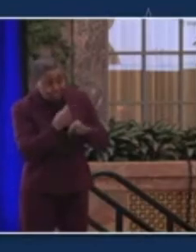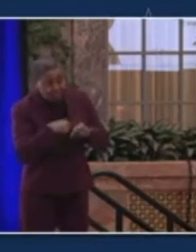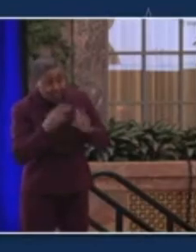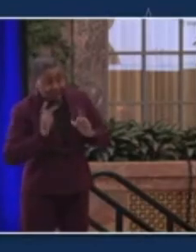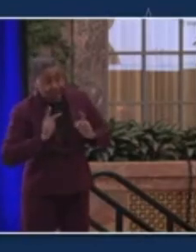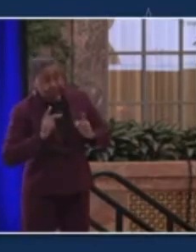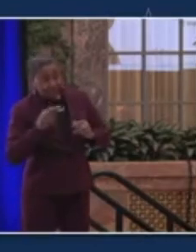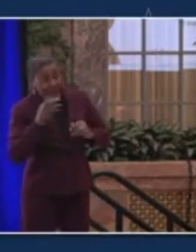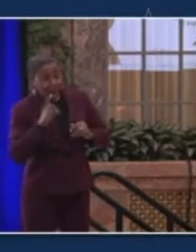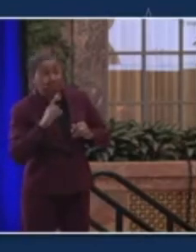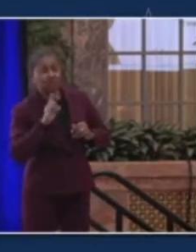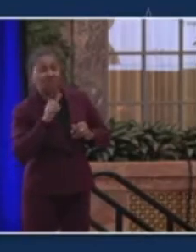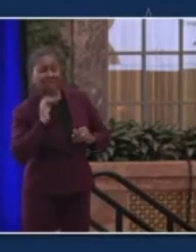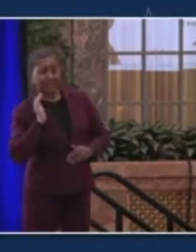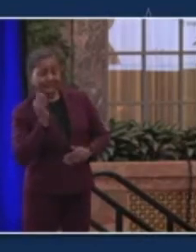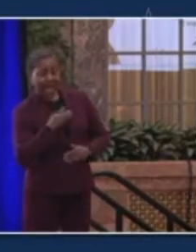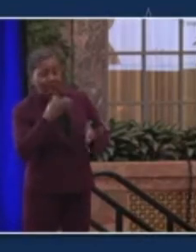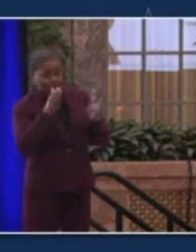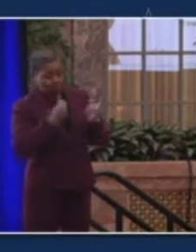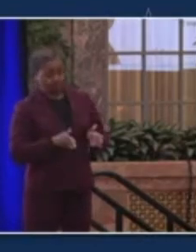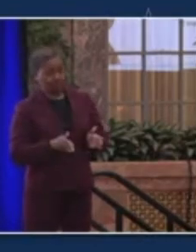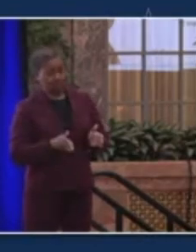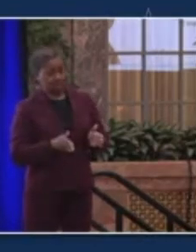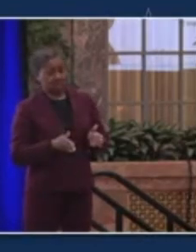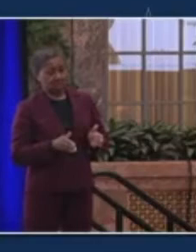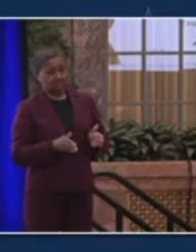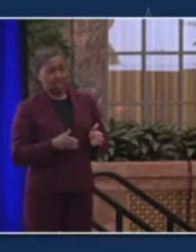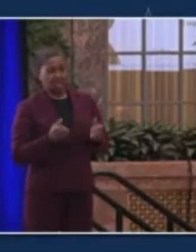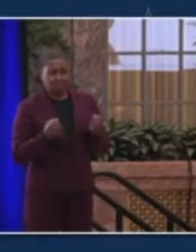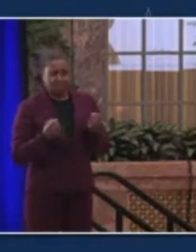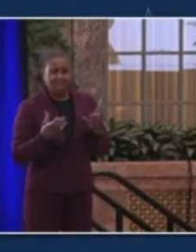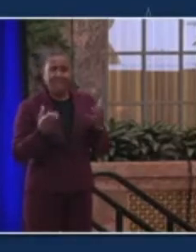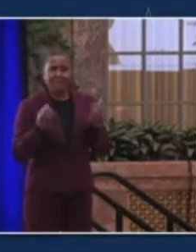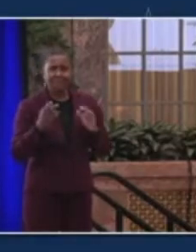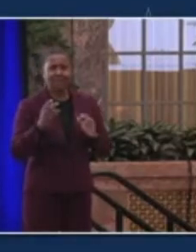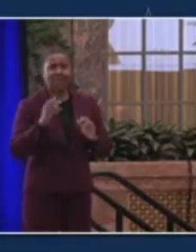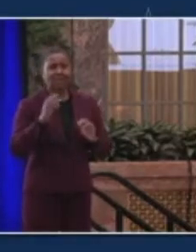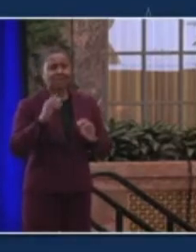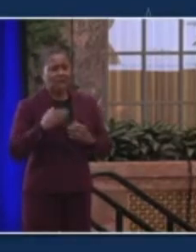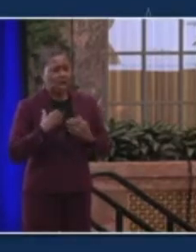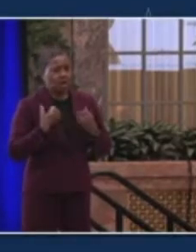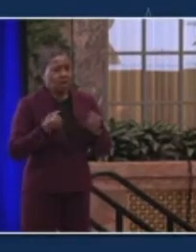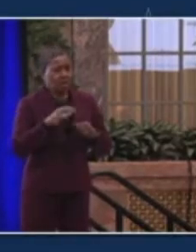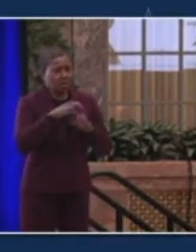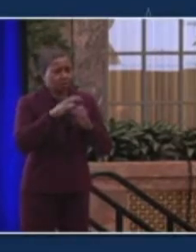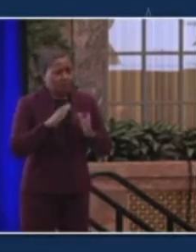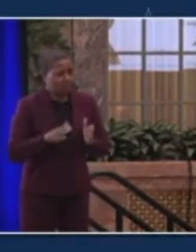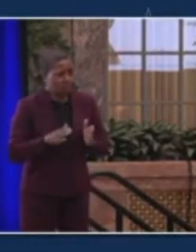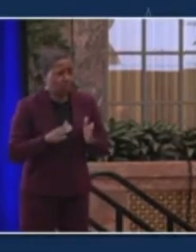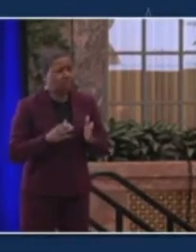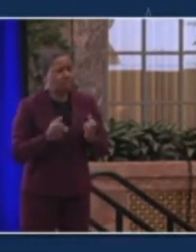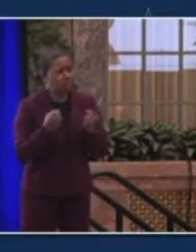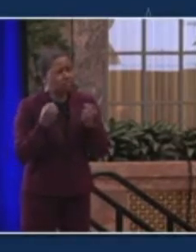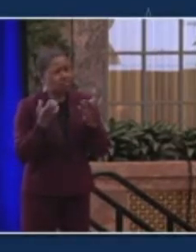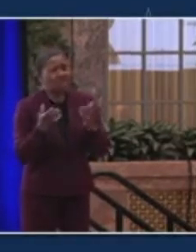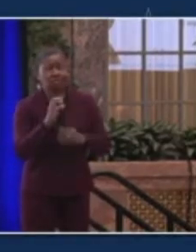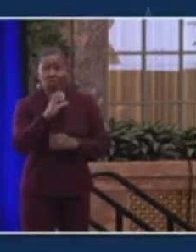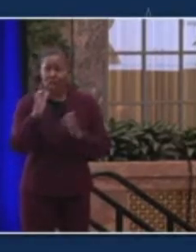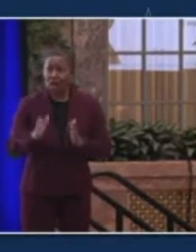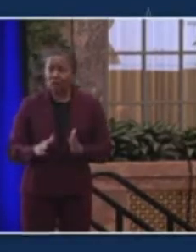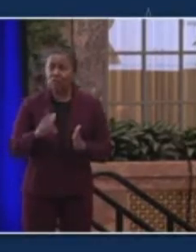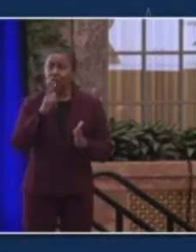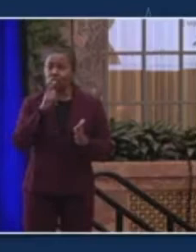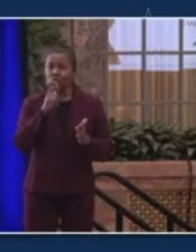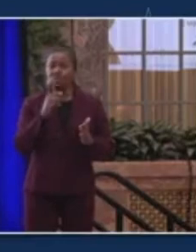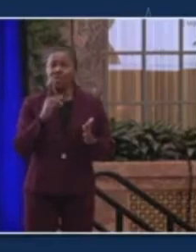Harold was really our person. To hundreds of thousands of courageous voters, to millions of Chicagoans who